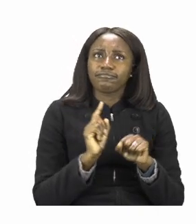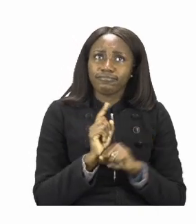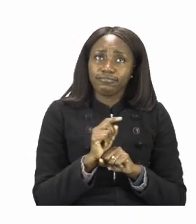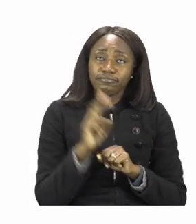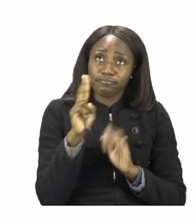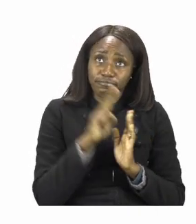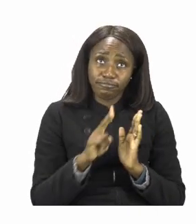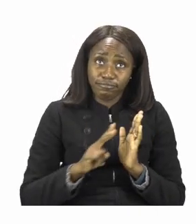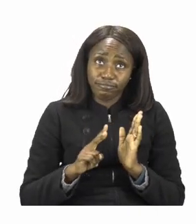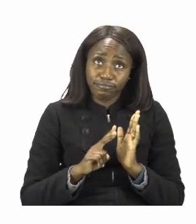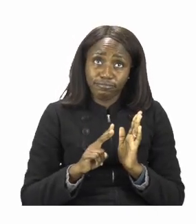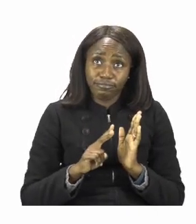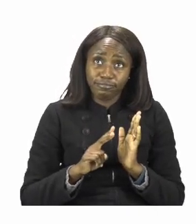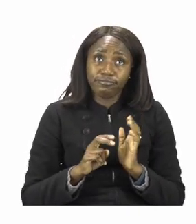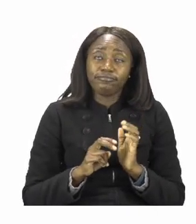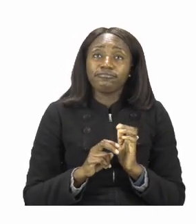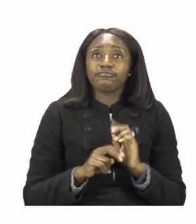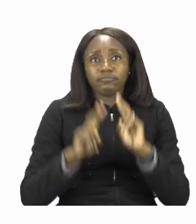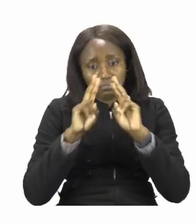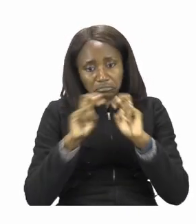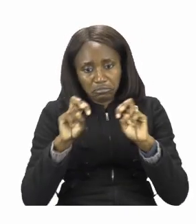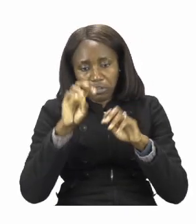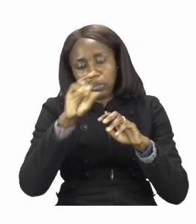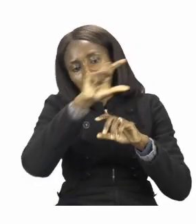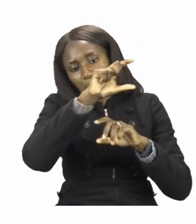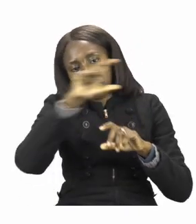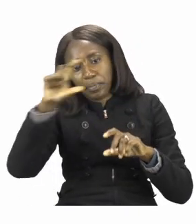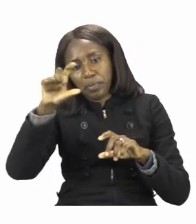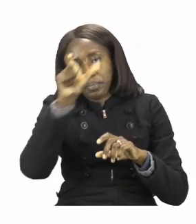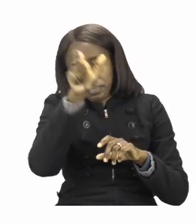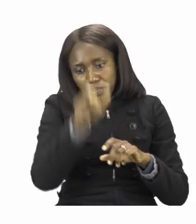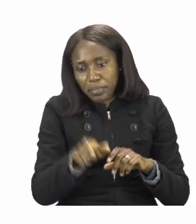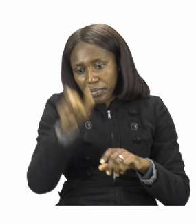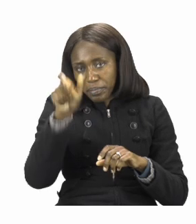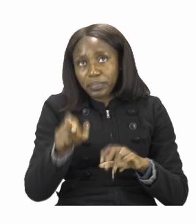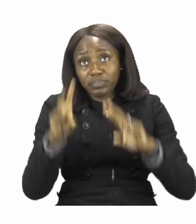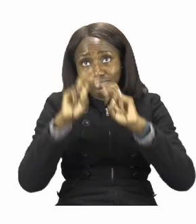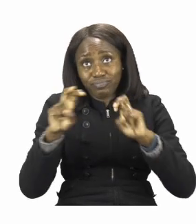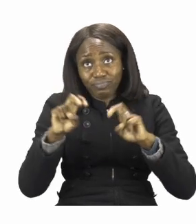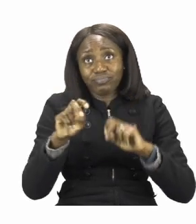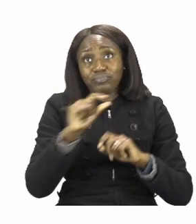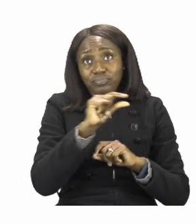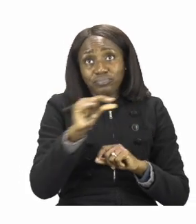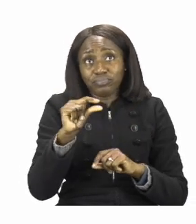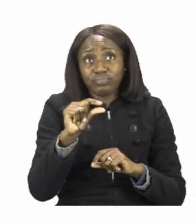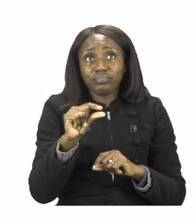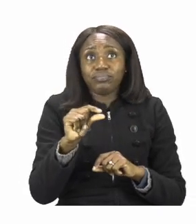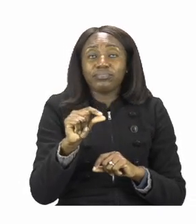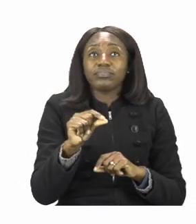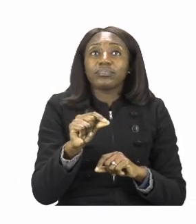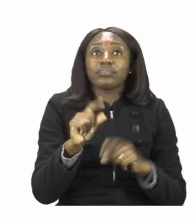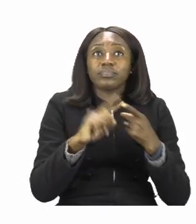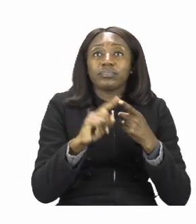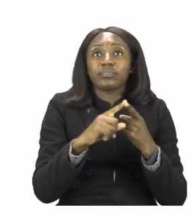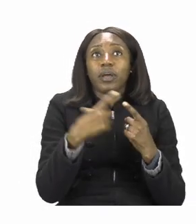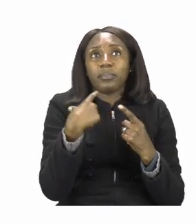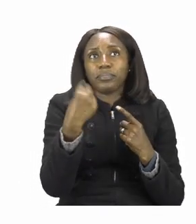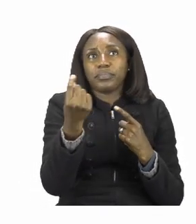words and then look for them in the word search below. We have the words went,